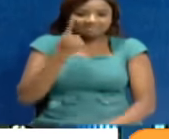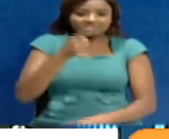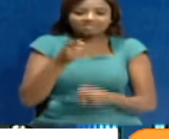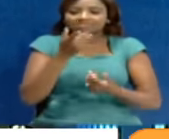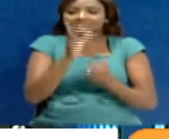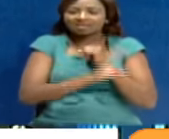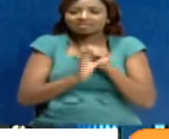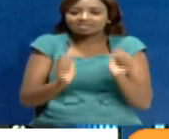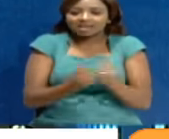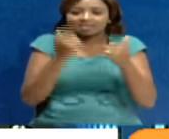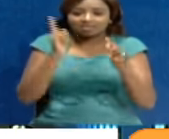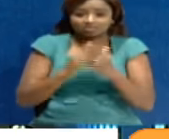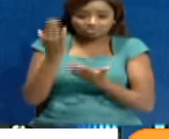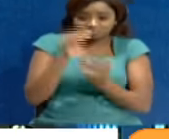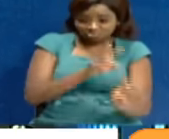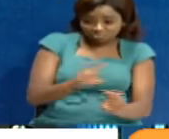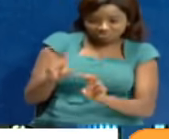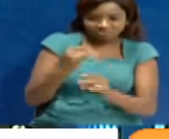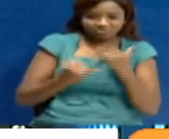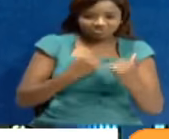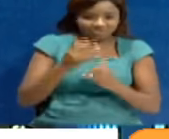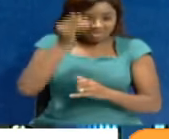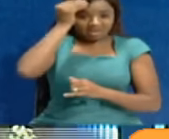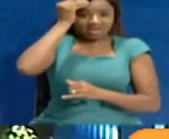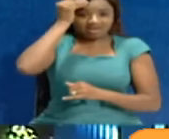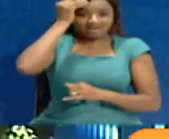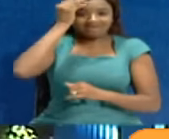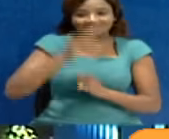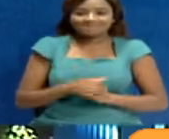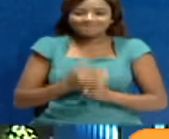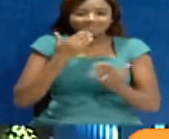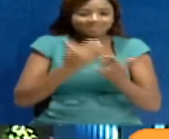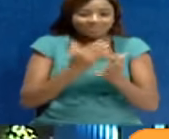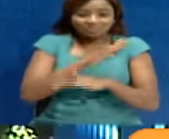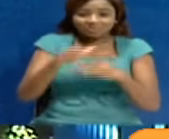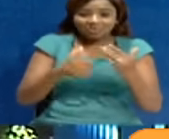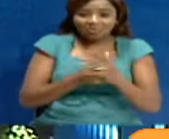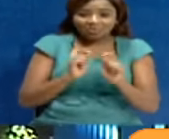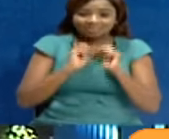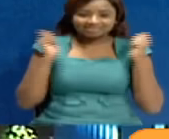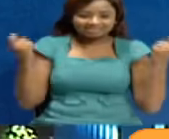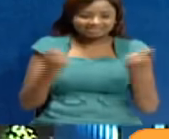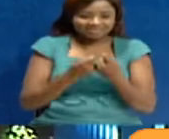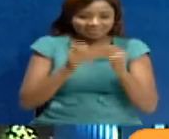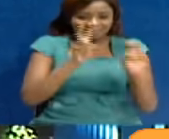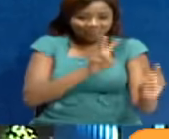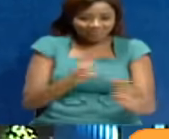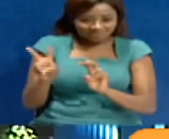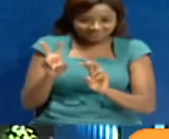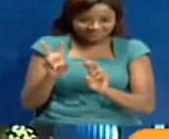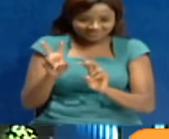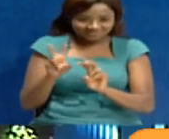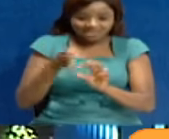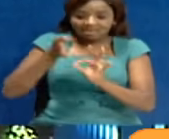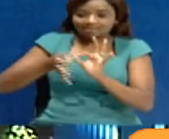in the country. And we certainly hope you've been better educated. On behalf of the whole team that's made this broadcast possible this evening, thank you so much for tuning